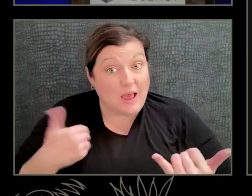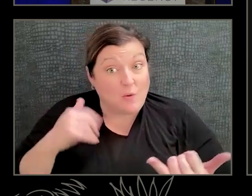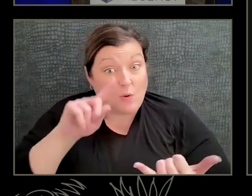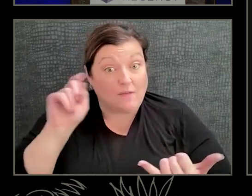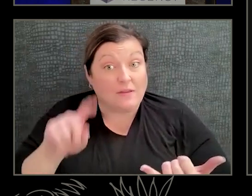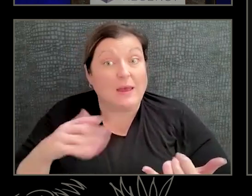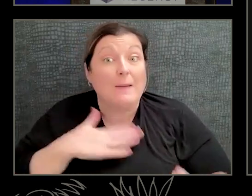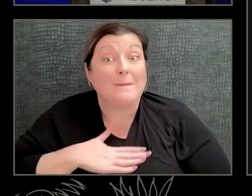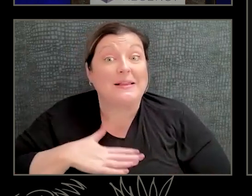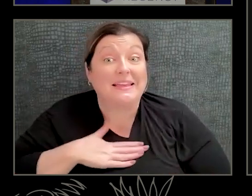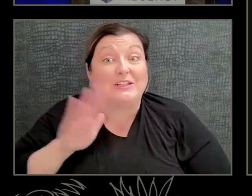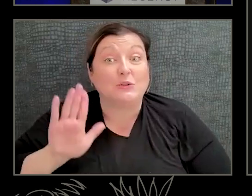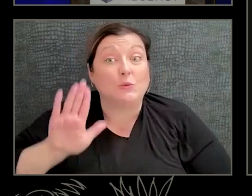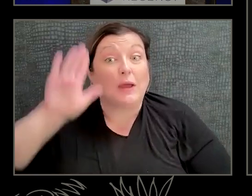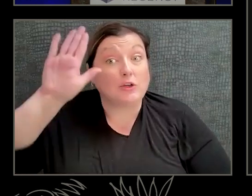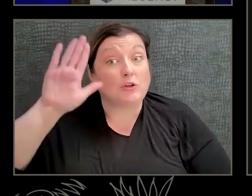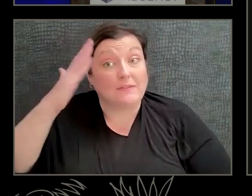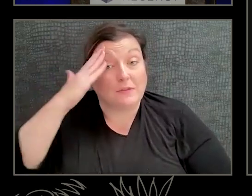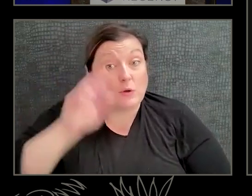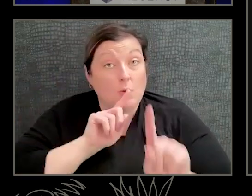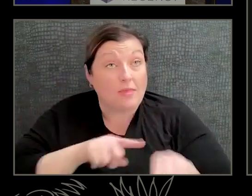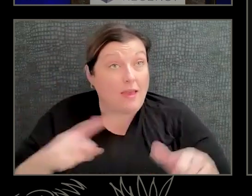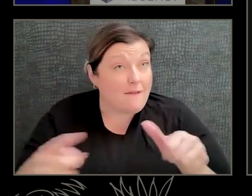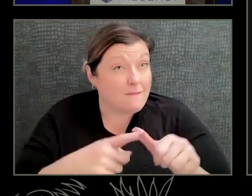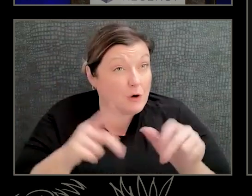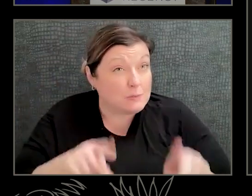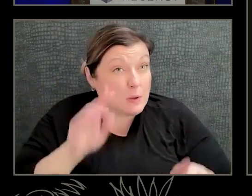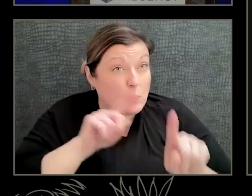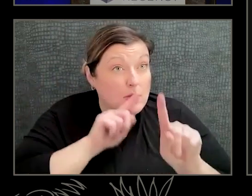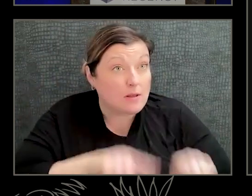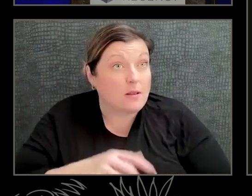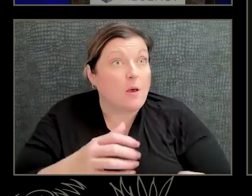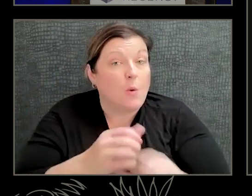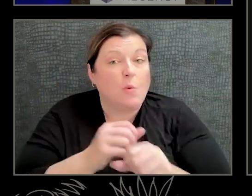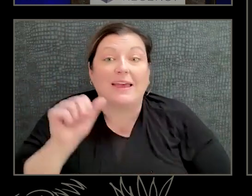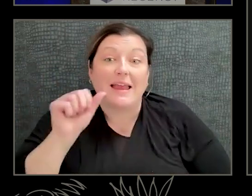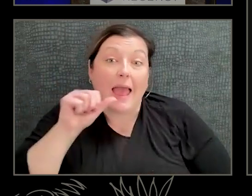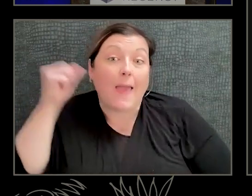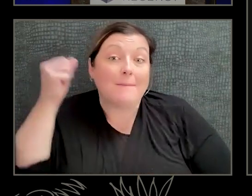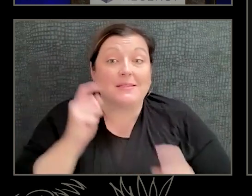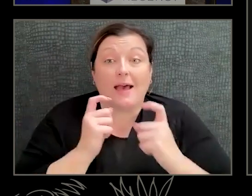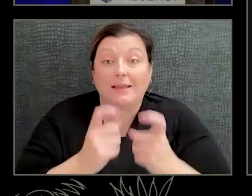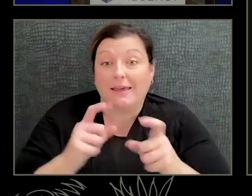Please raise your hand if you know the answer, and the first person to answer is going to get an Amazon gift card.